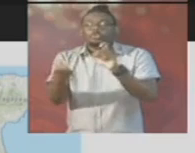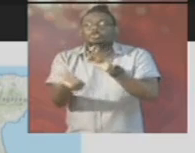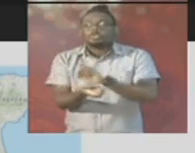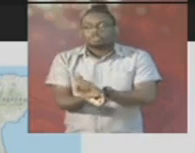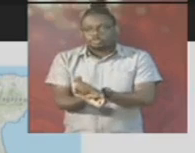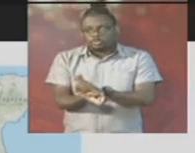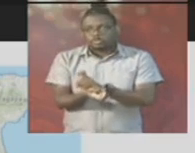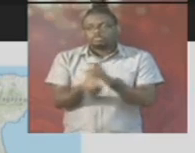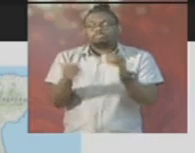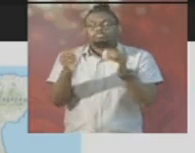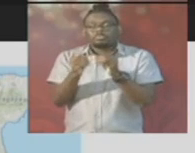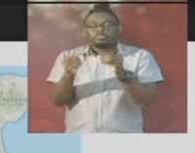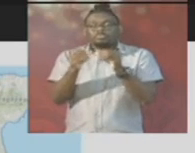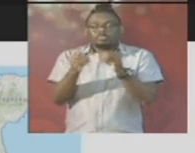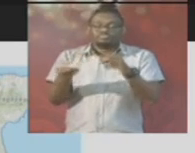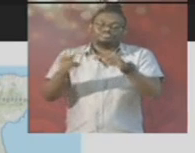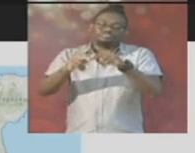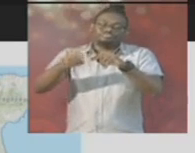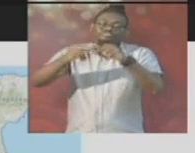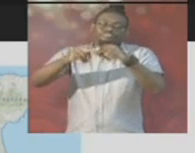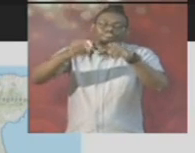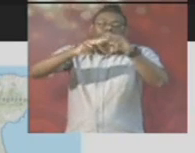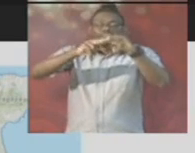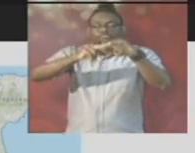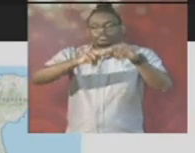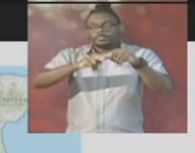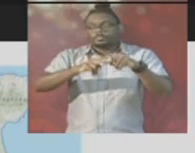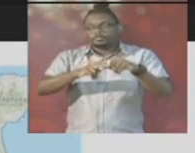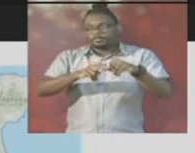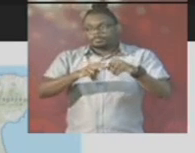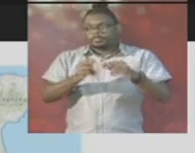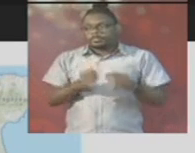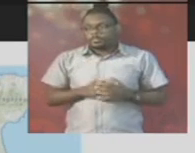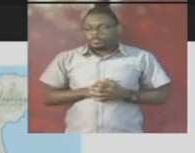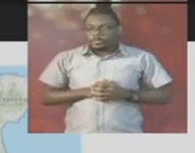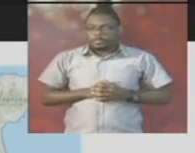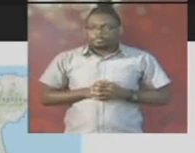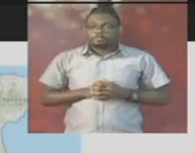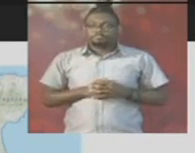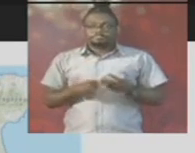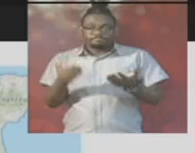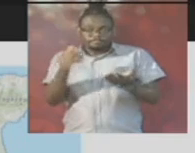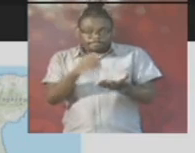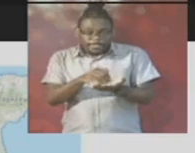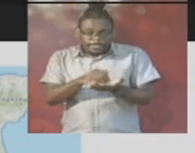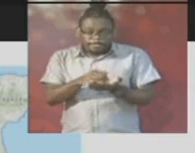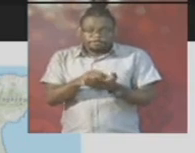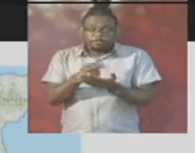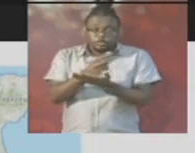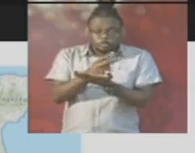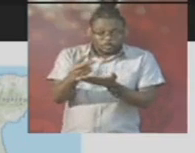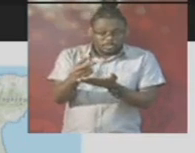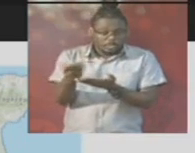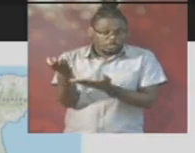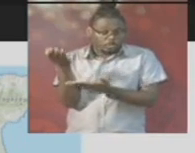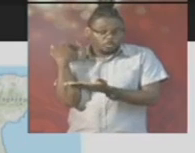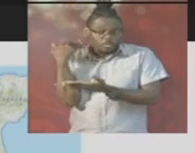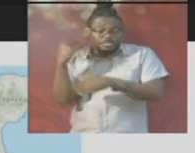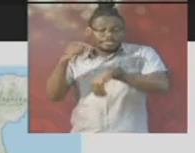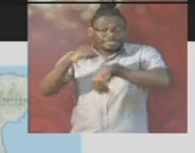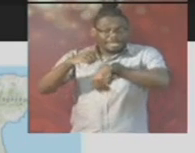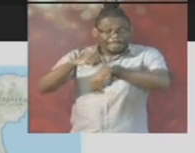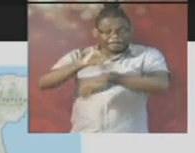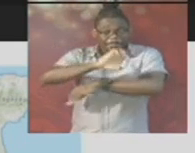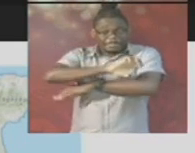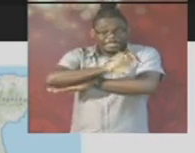other driving factor would have been the large congregations that would have occurred 2 weeks ago around the Easter period that